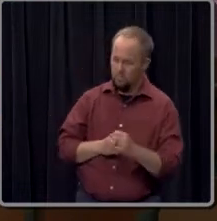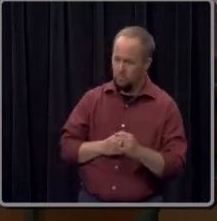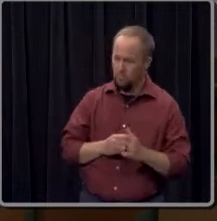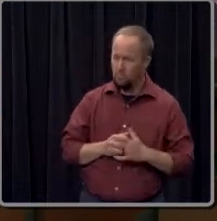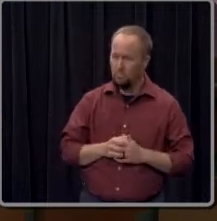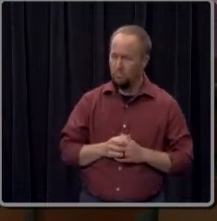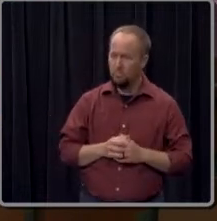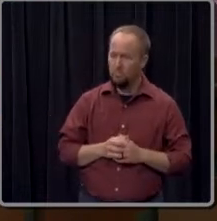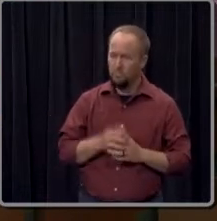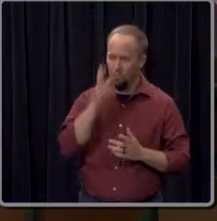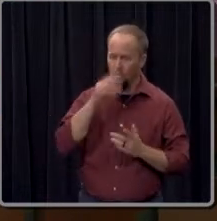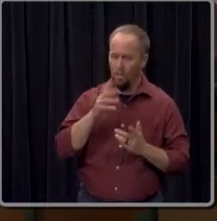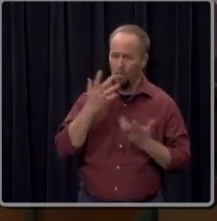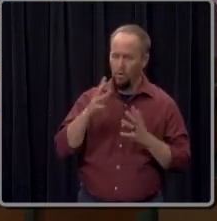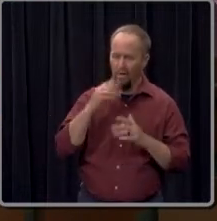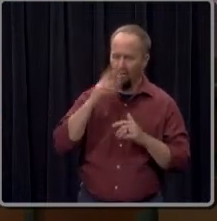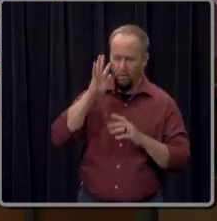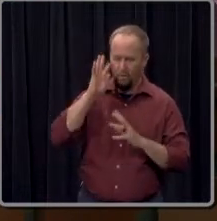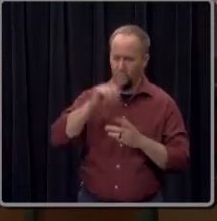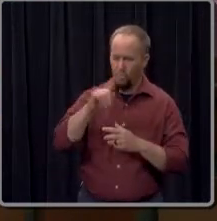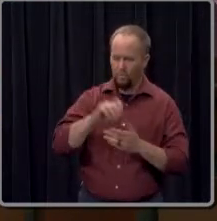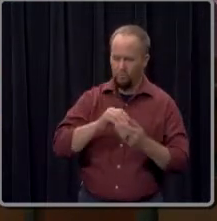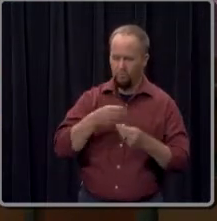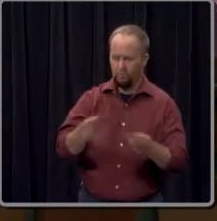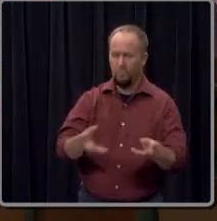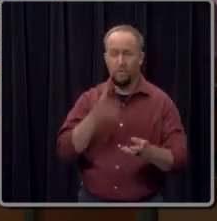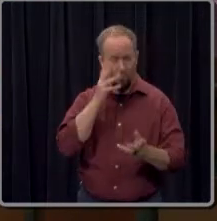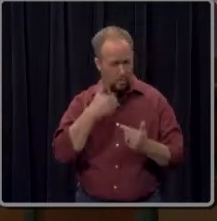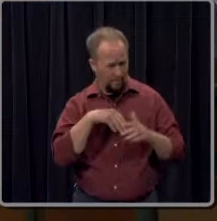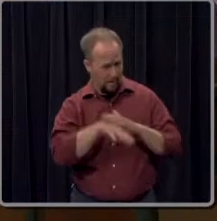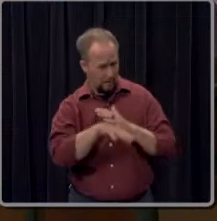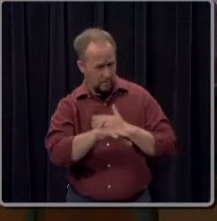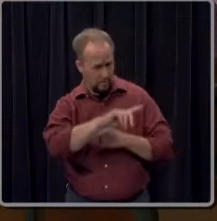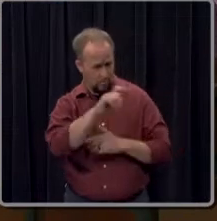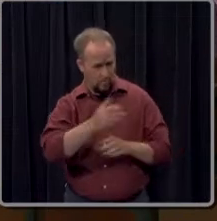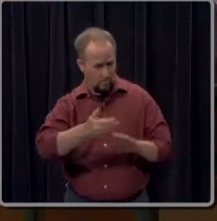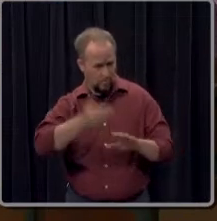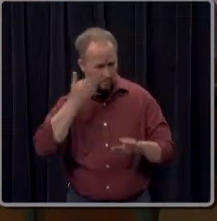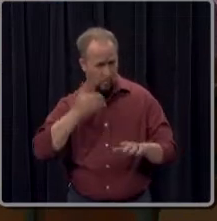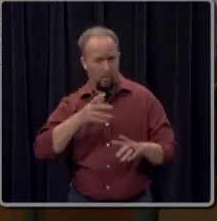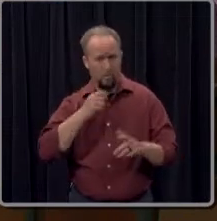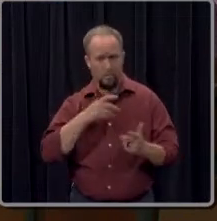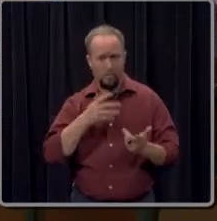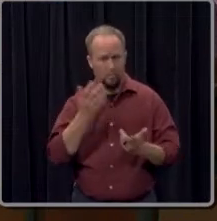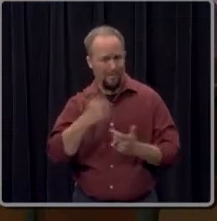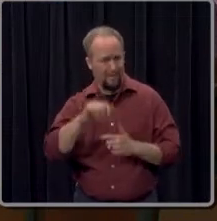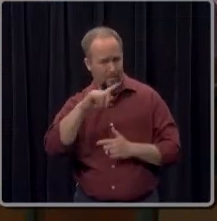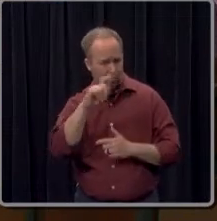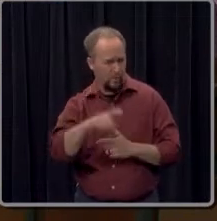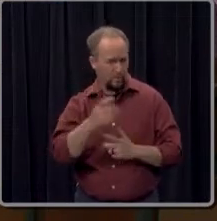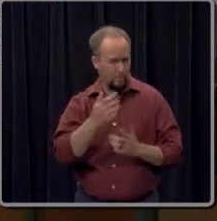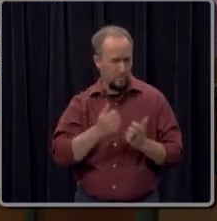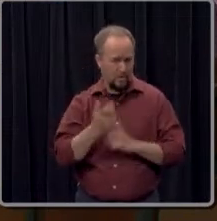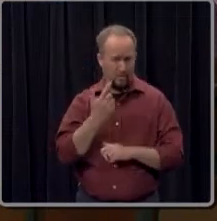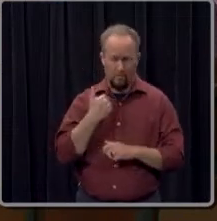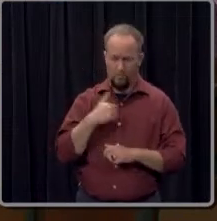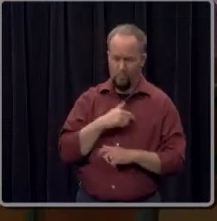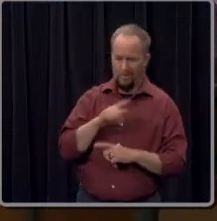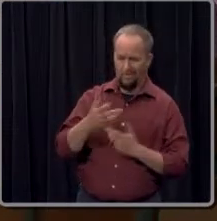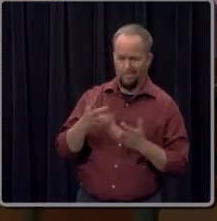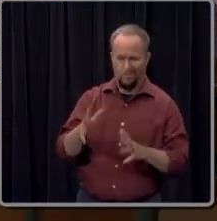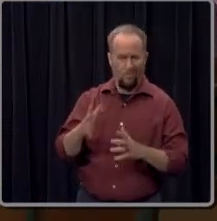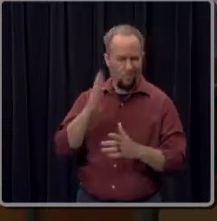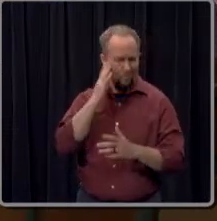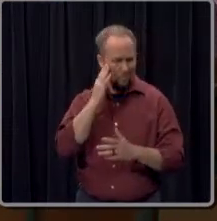pre-selected questions, correct. And all of those individuals will have access to those questions ahead of time so that any question any one of us may ask, they've all